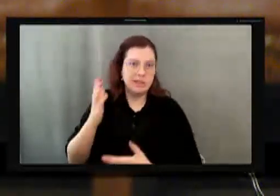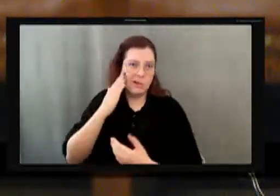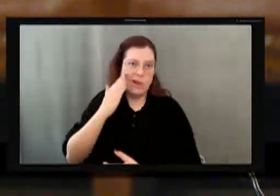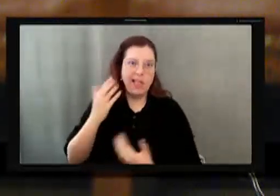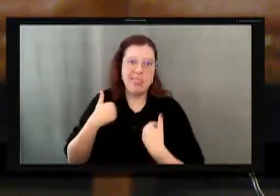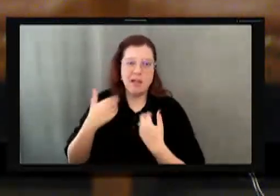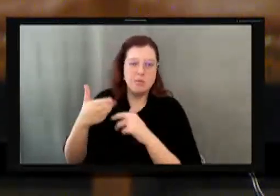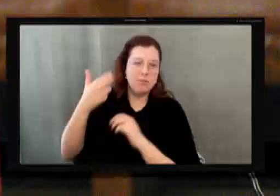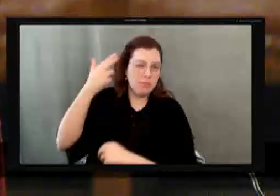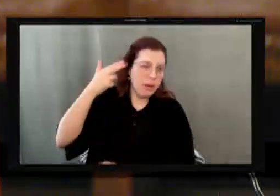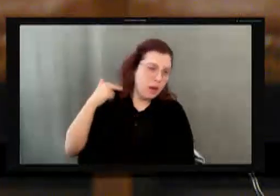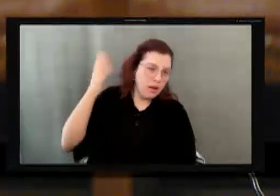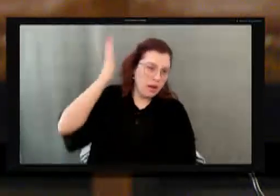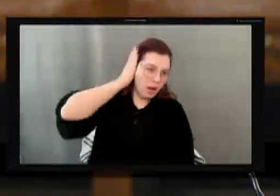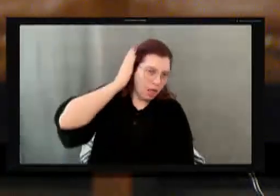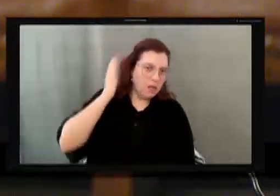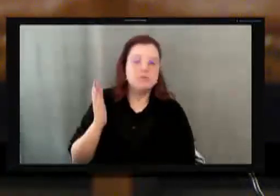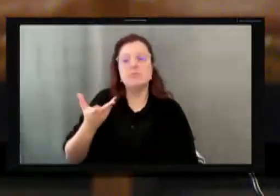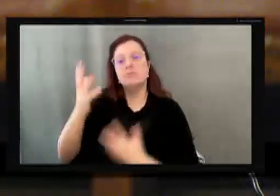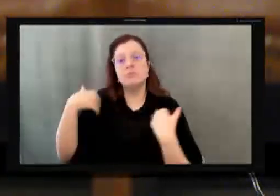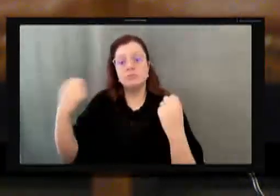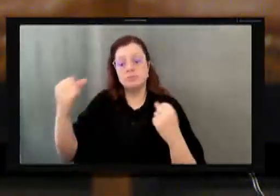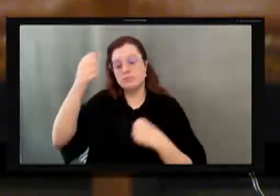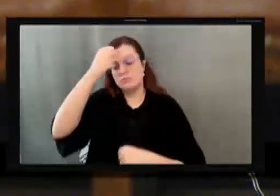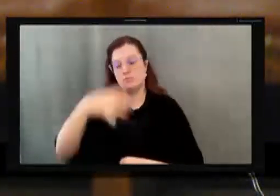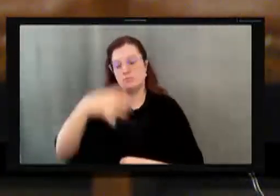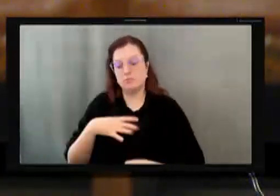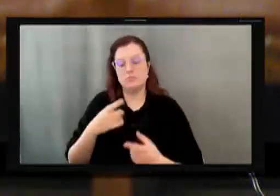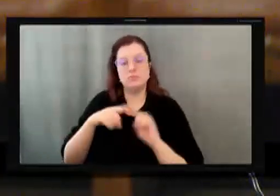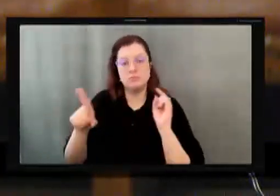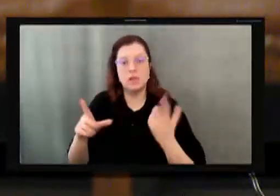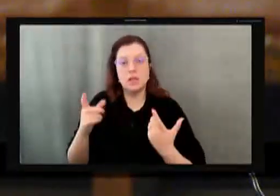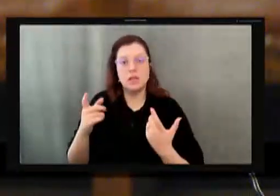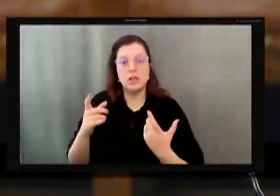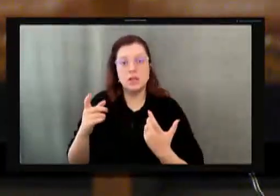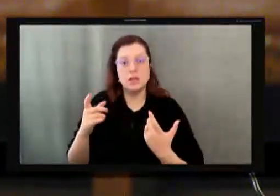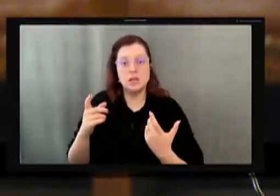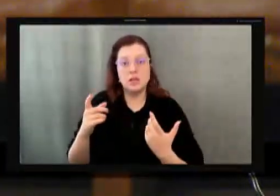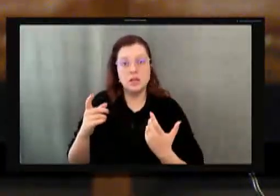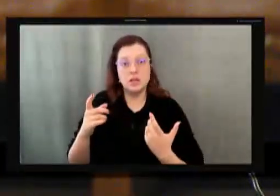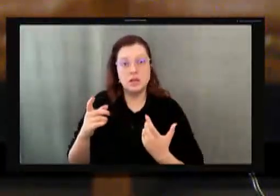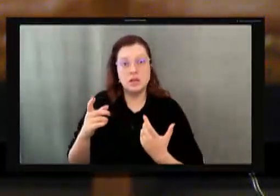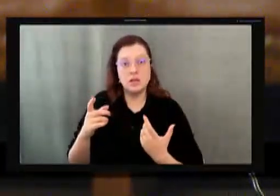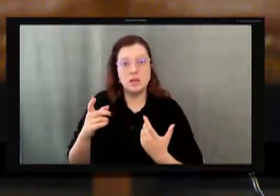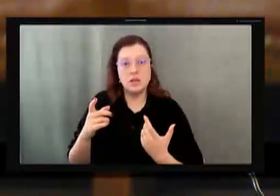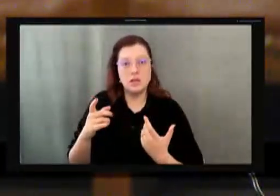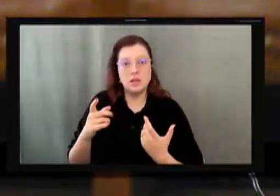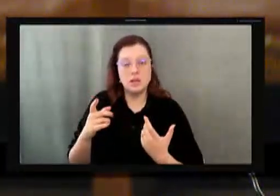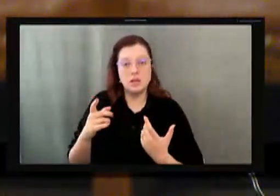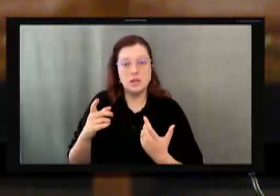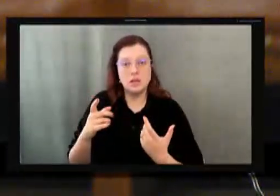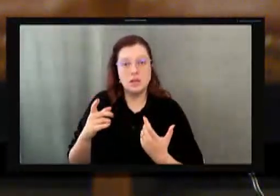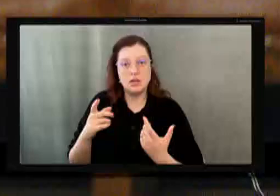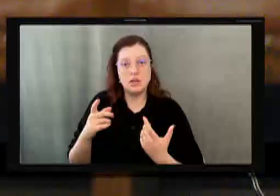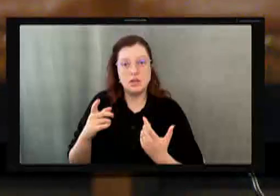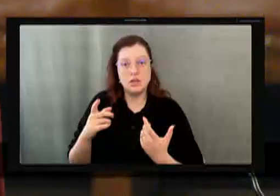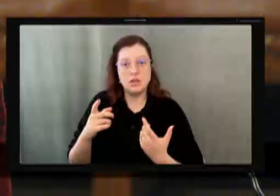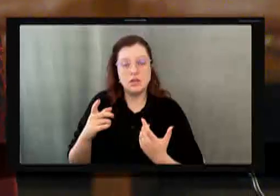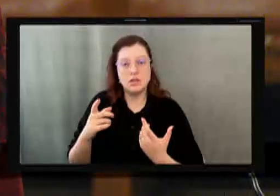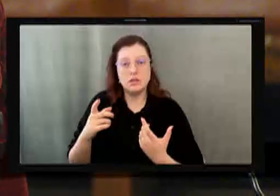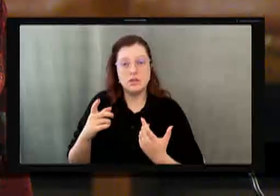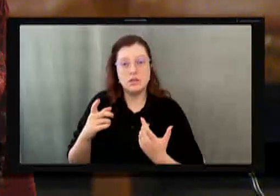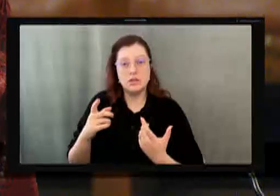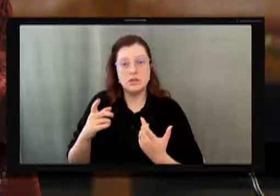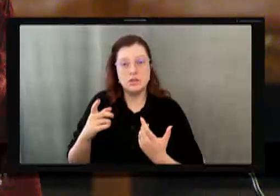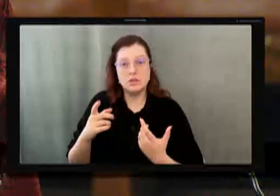a brave man. You know what? Trump and the rest of you better think about it. The chickens are coming home to roost. It wasn't a